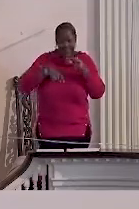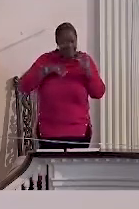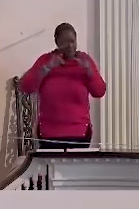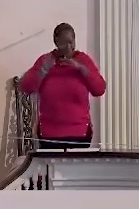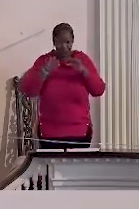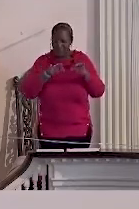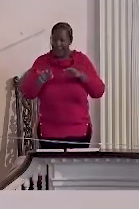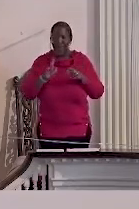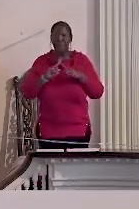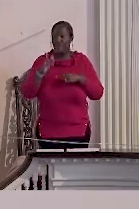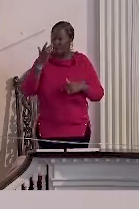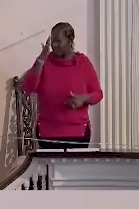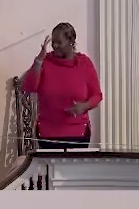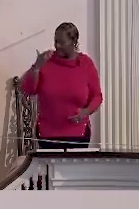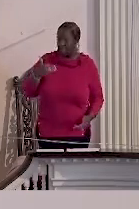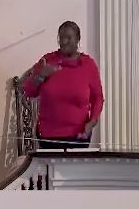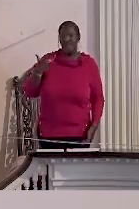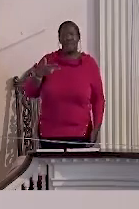real nonetheless.